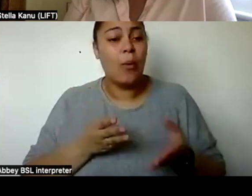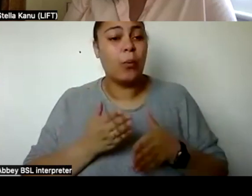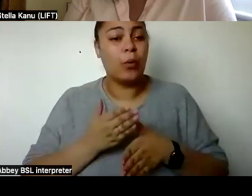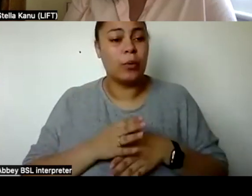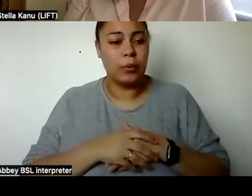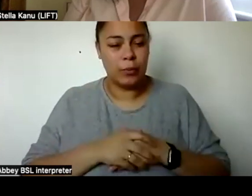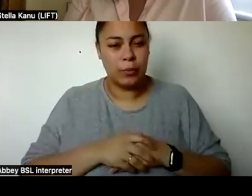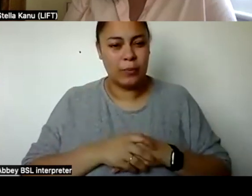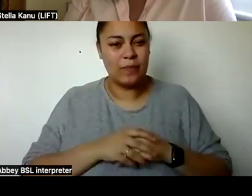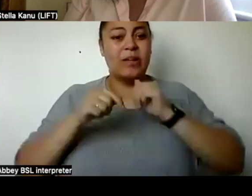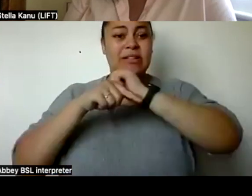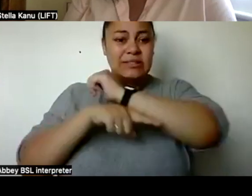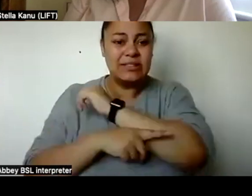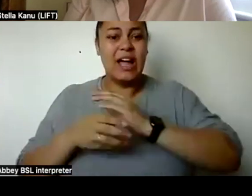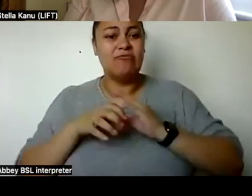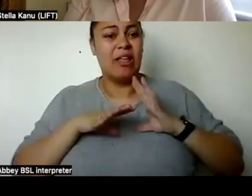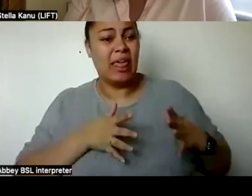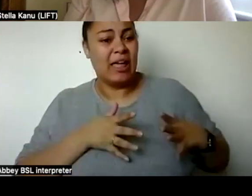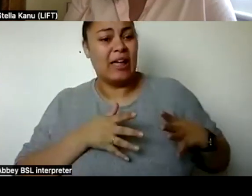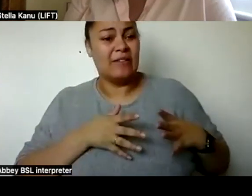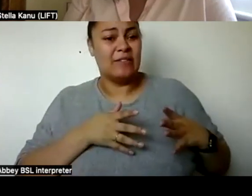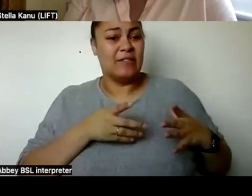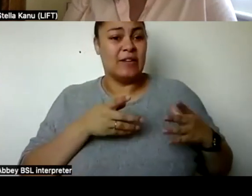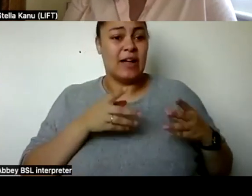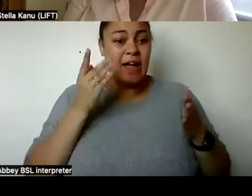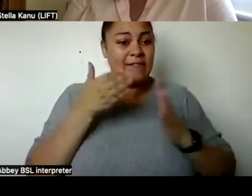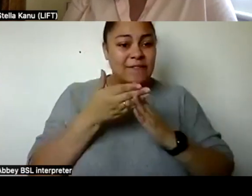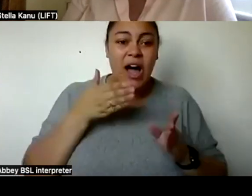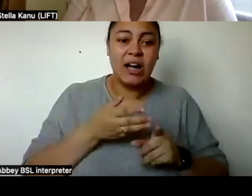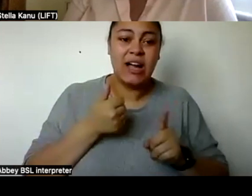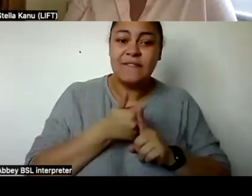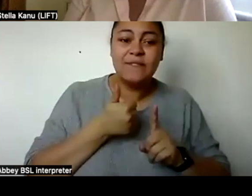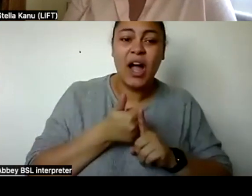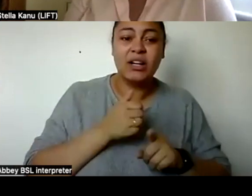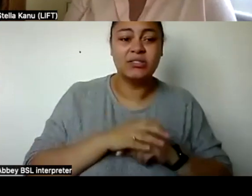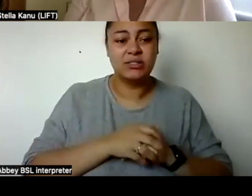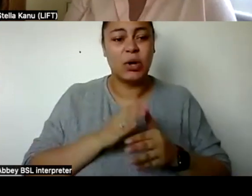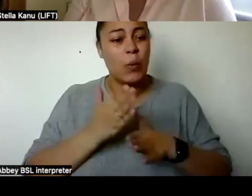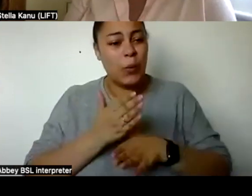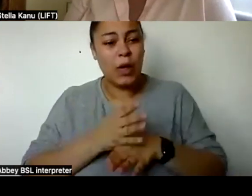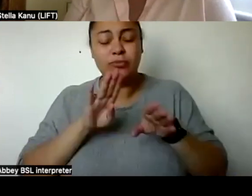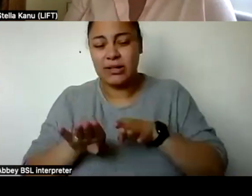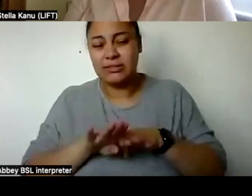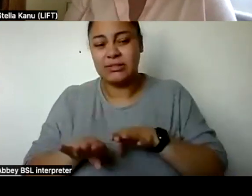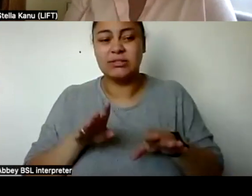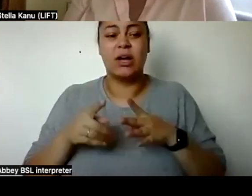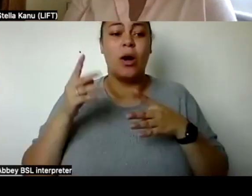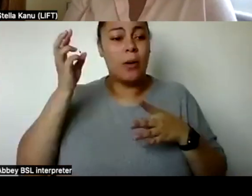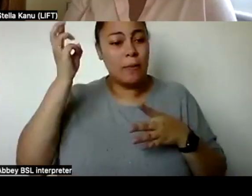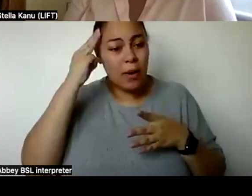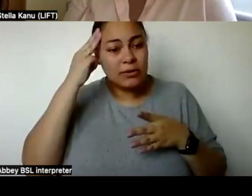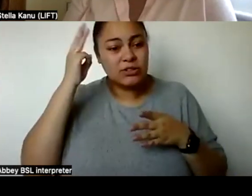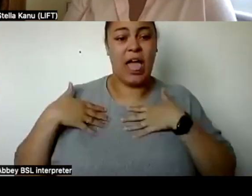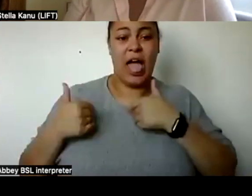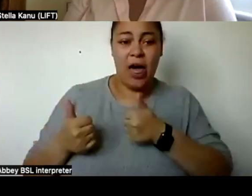know, debt relief advice to work practices to emotional mental health counselling. So I really recommend